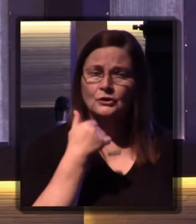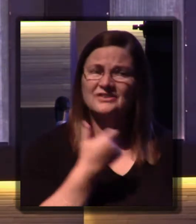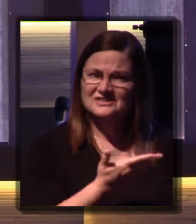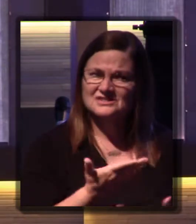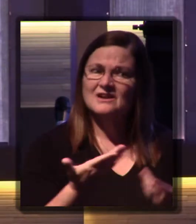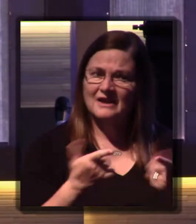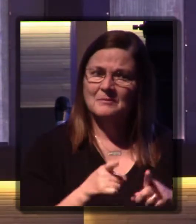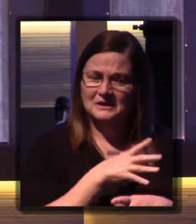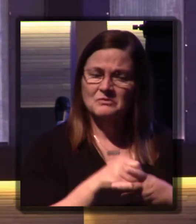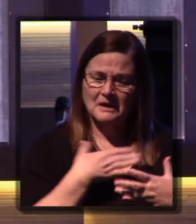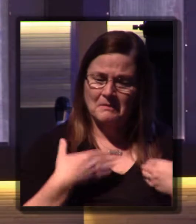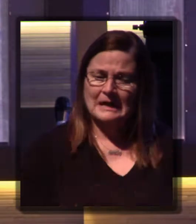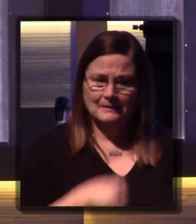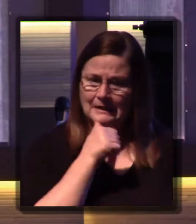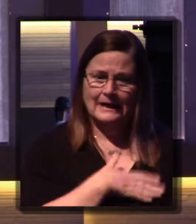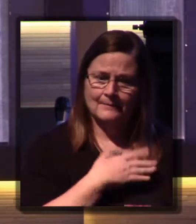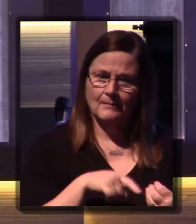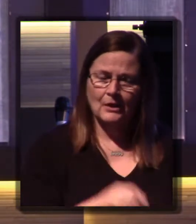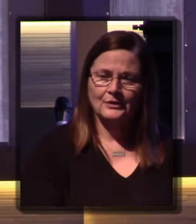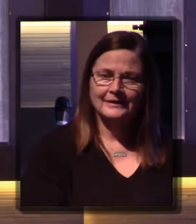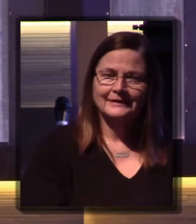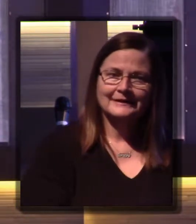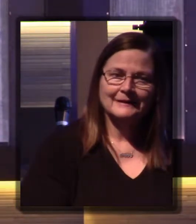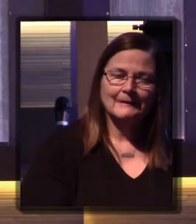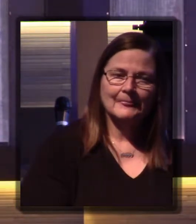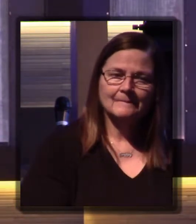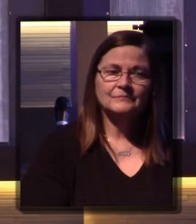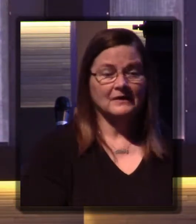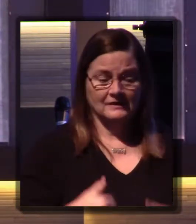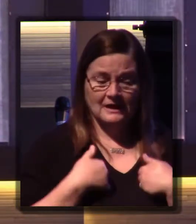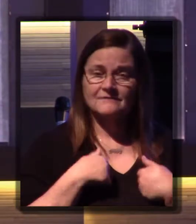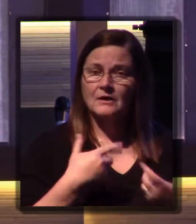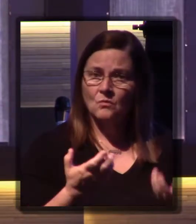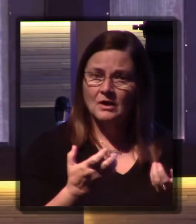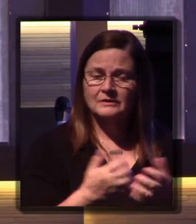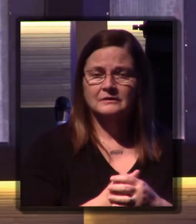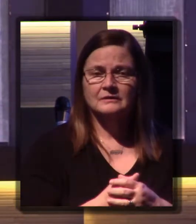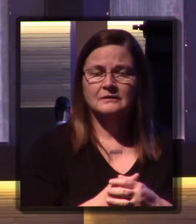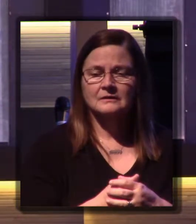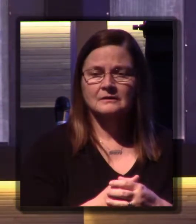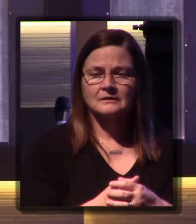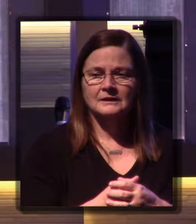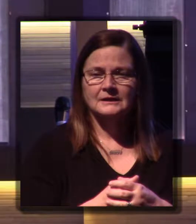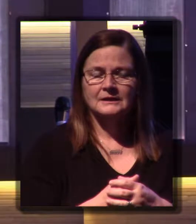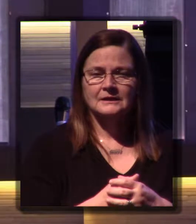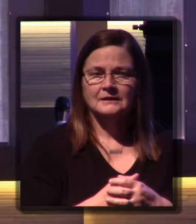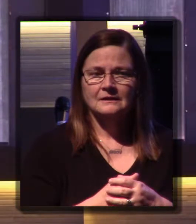older and there's stuff going on in my body I'm not happy about. And the life I want